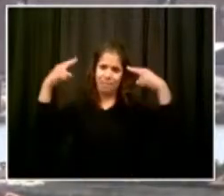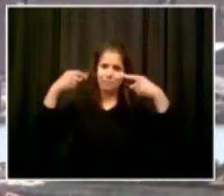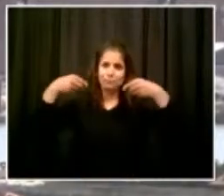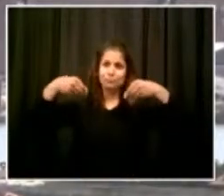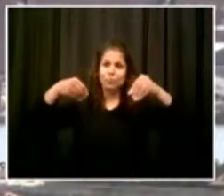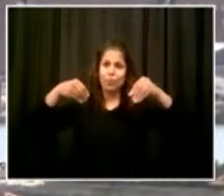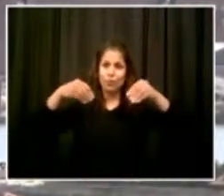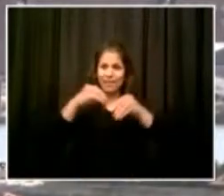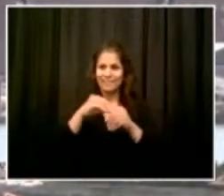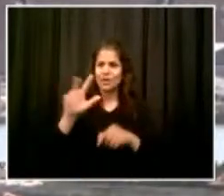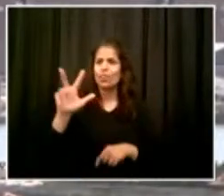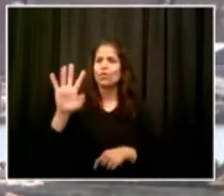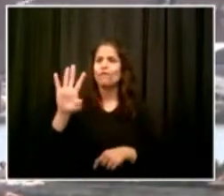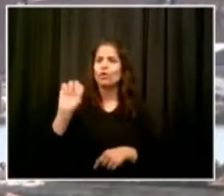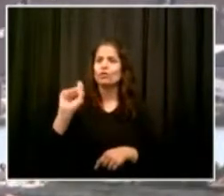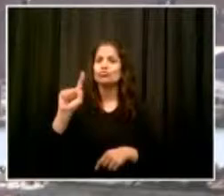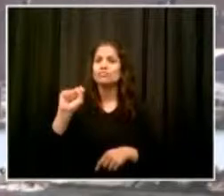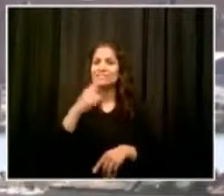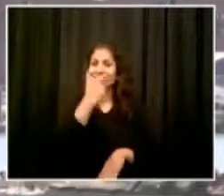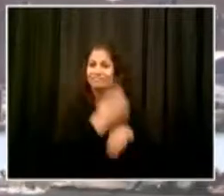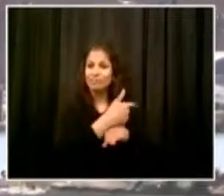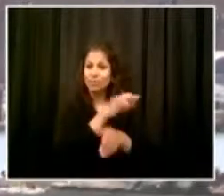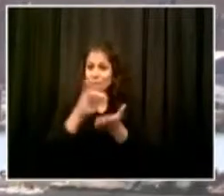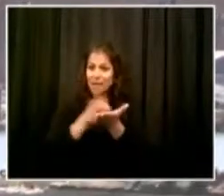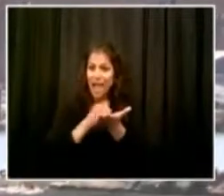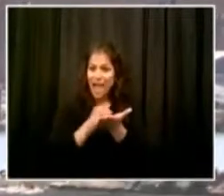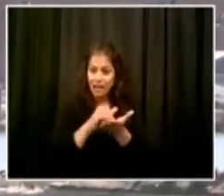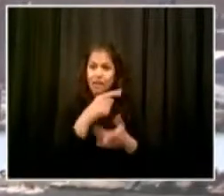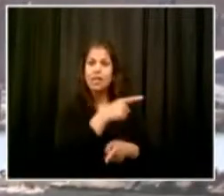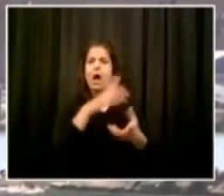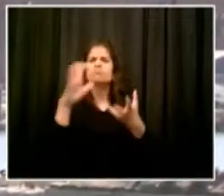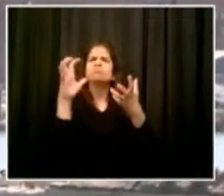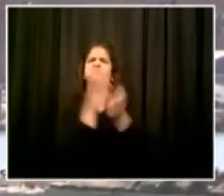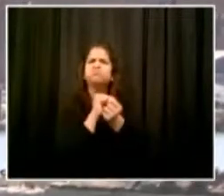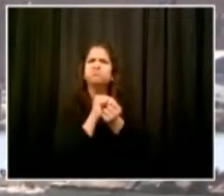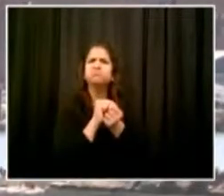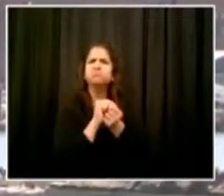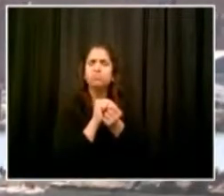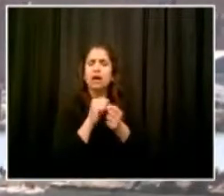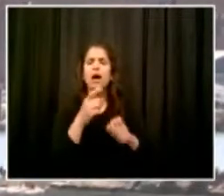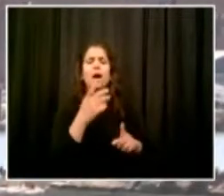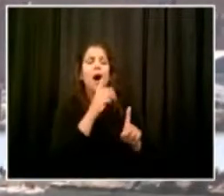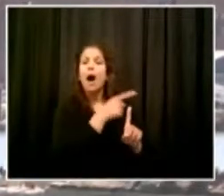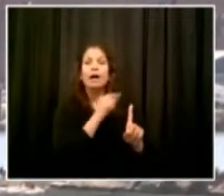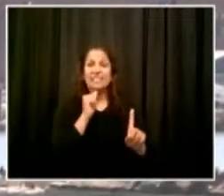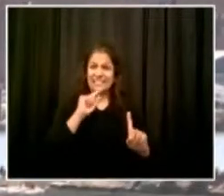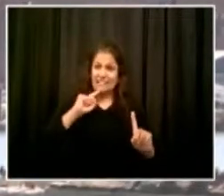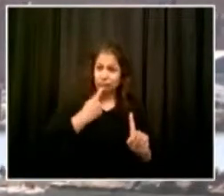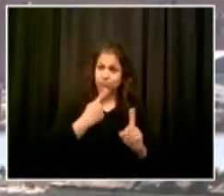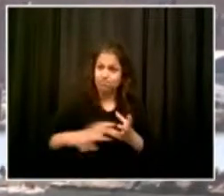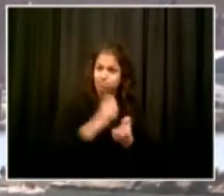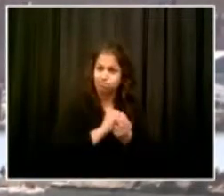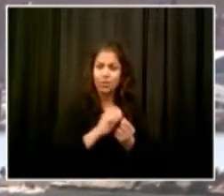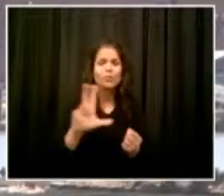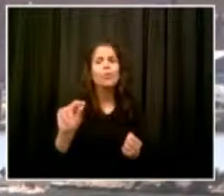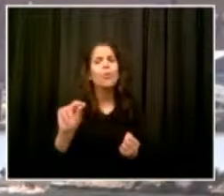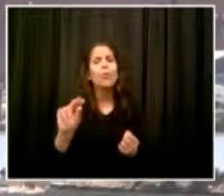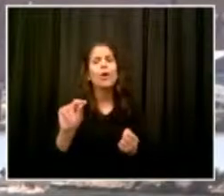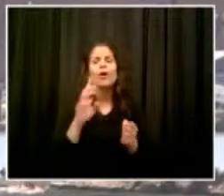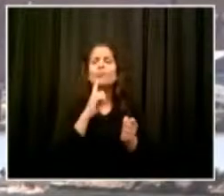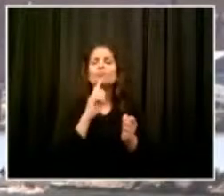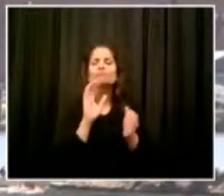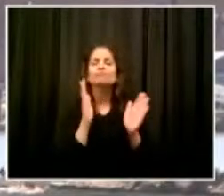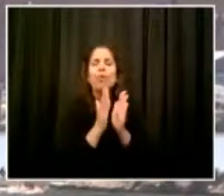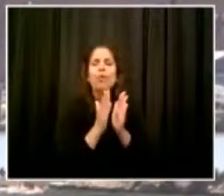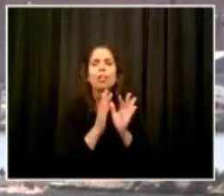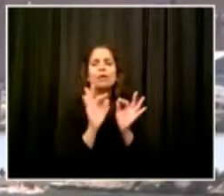restart work. They are energetic about it. So my impression is it was, because we contained it with